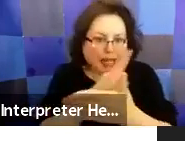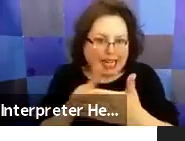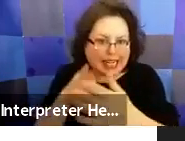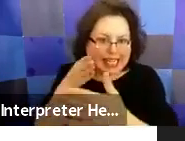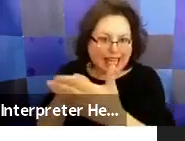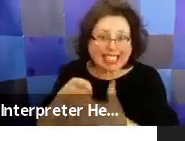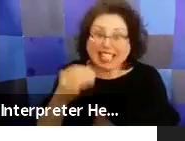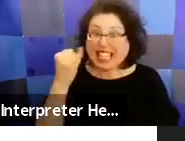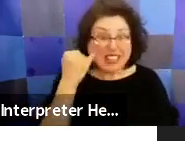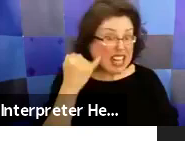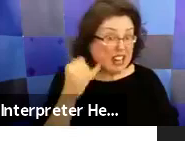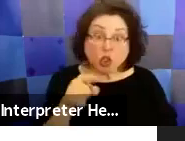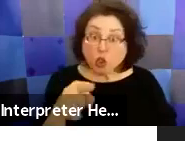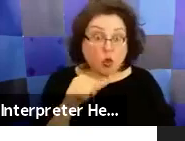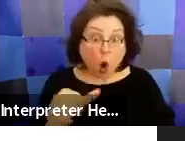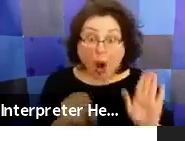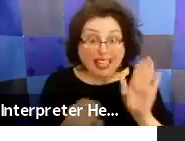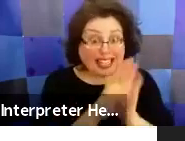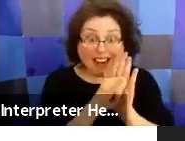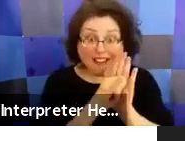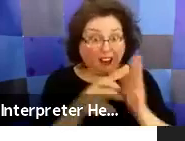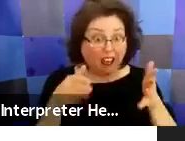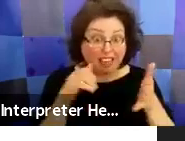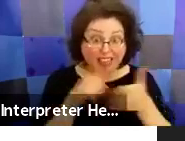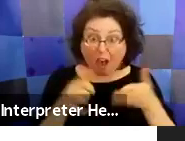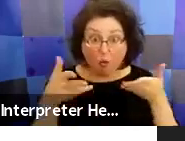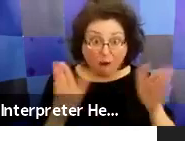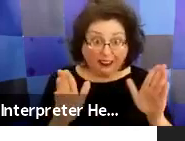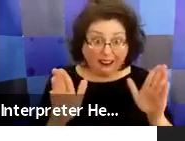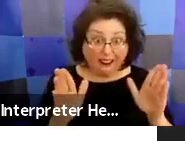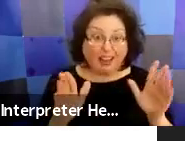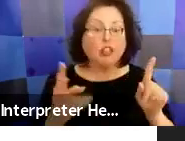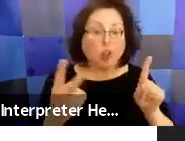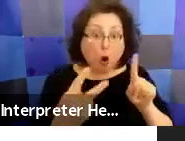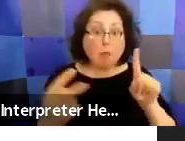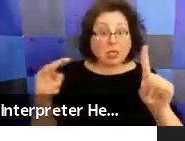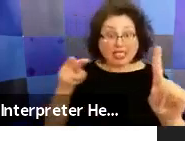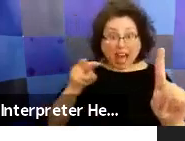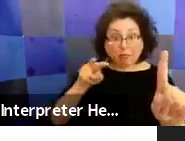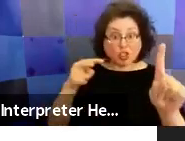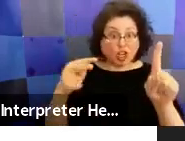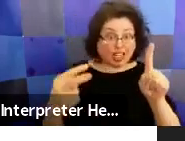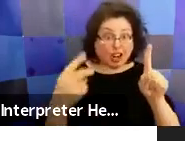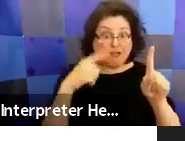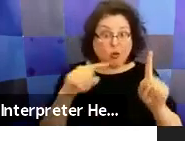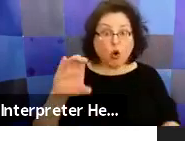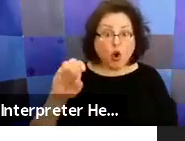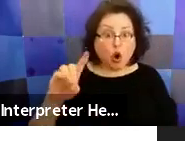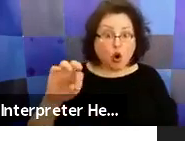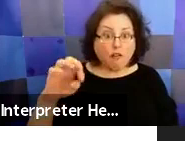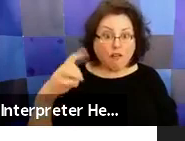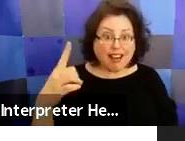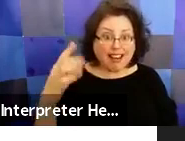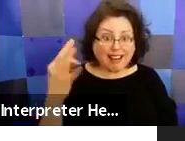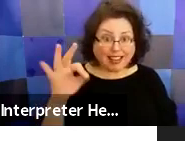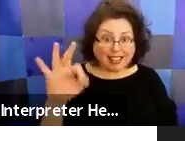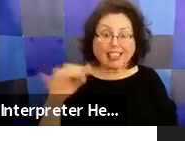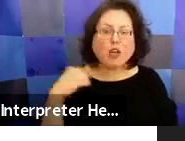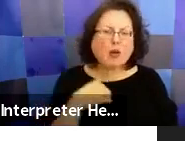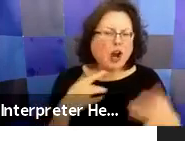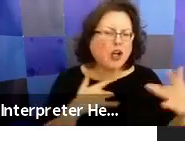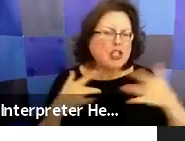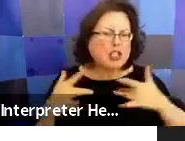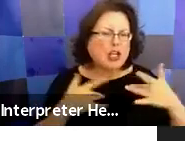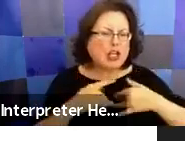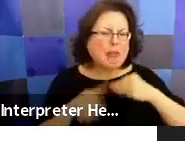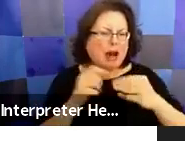your identity. And so when we look at perception in COVID-19, what we're concerned about are